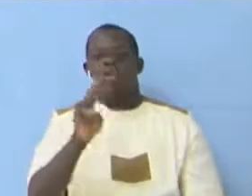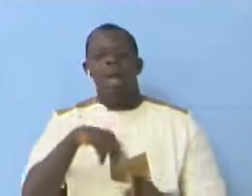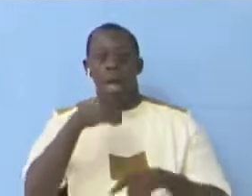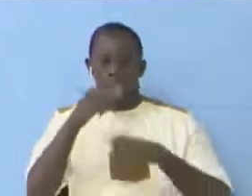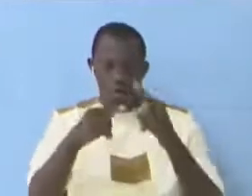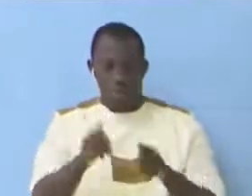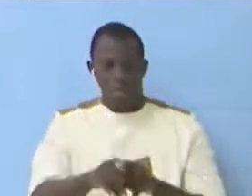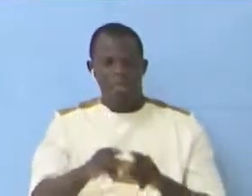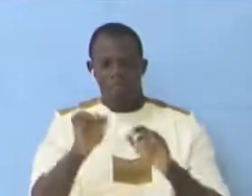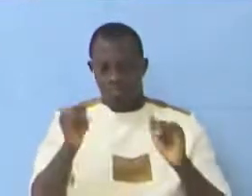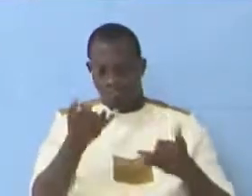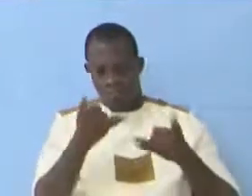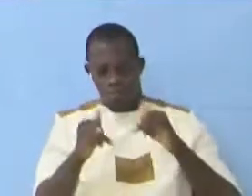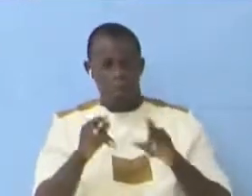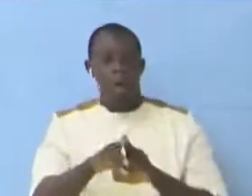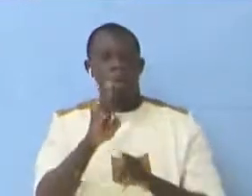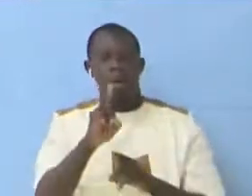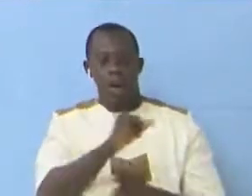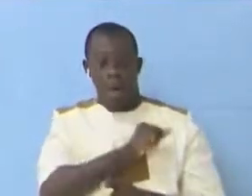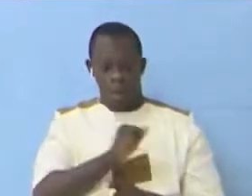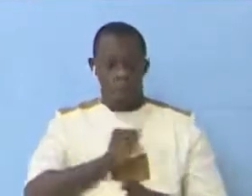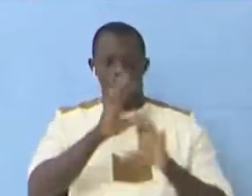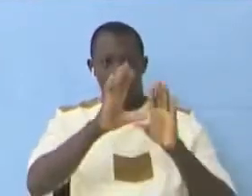your activities.